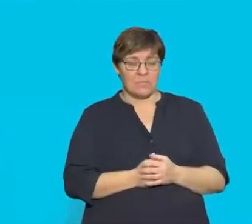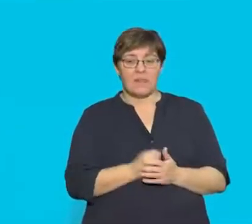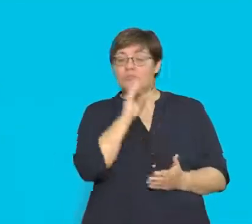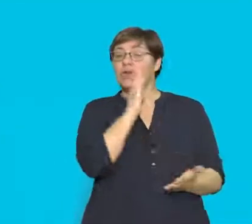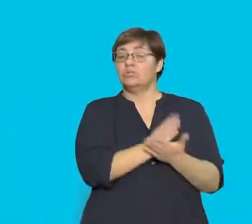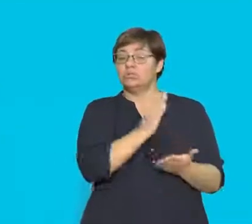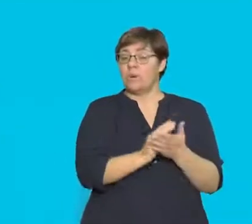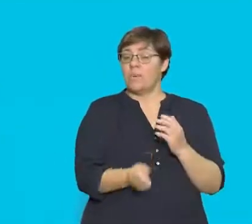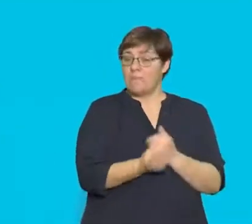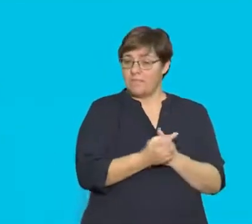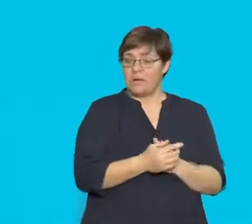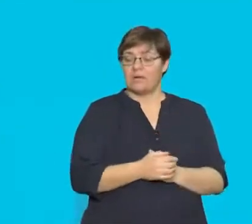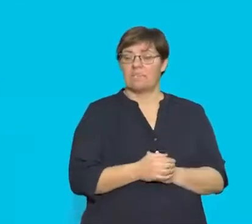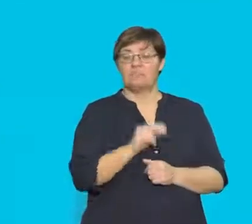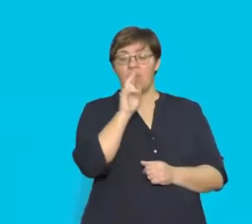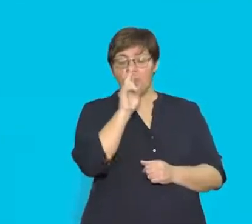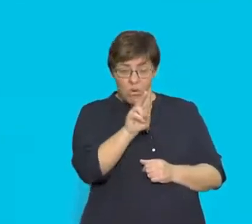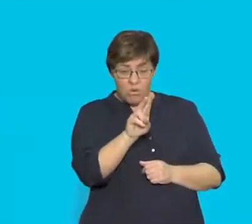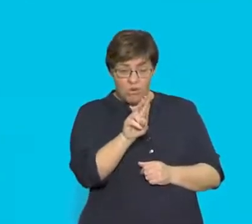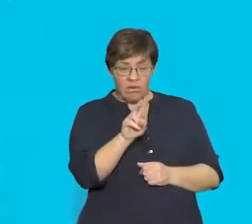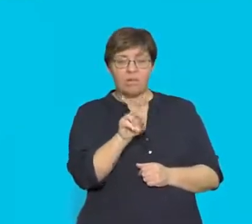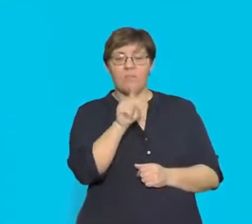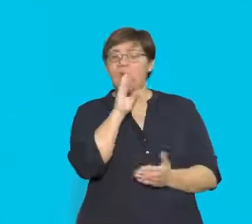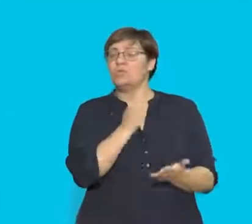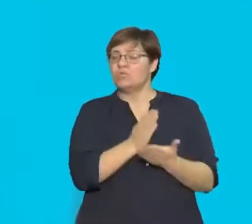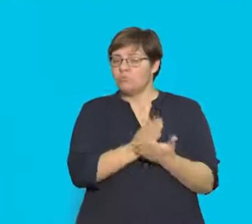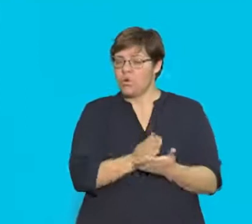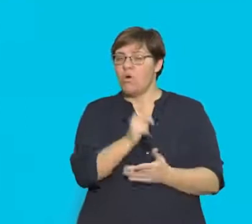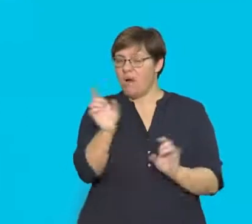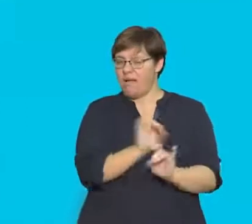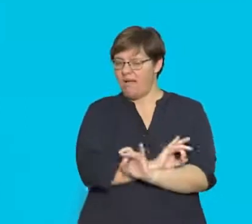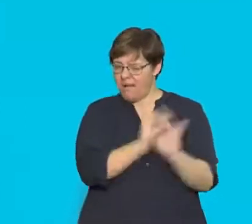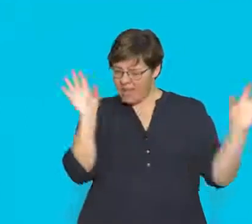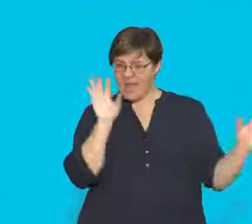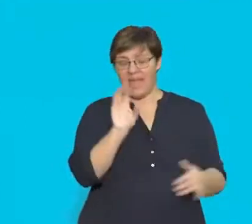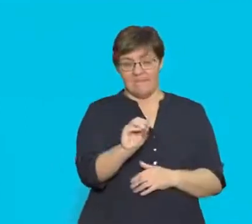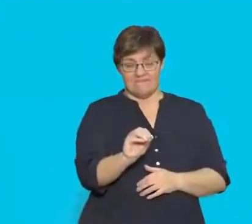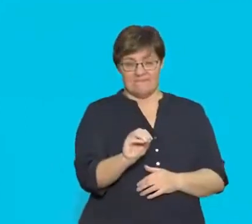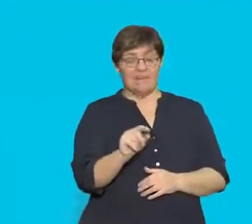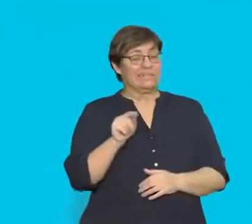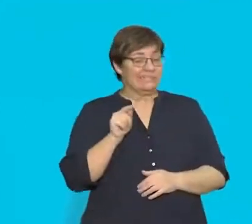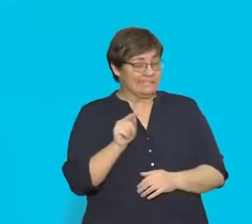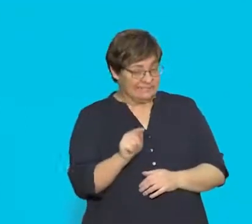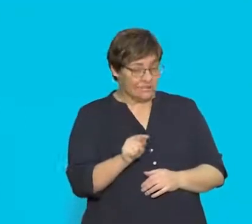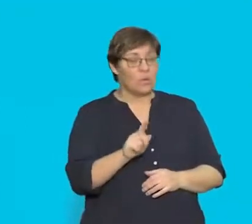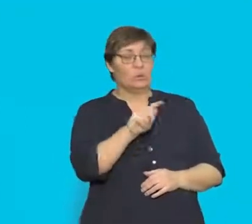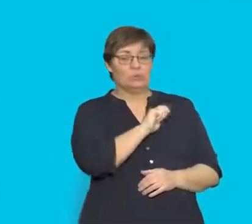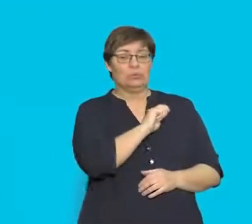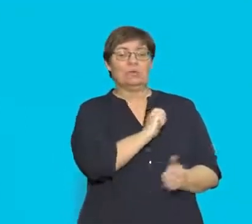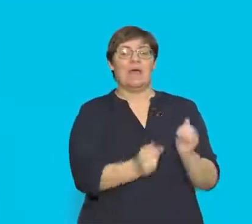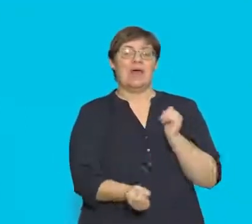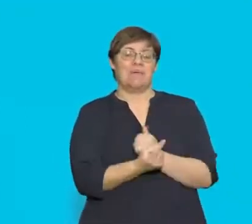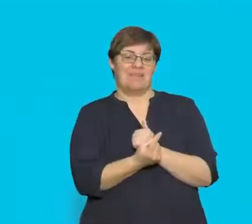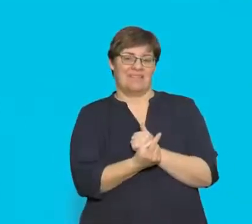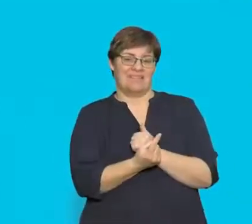sure that you've got it, let's have a look and make sure that you are very clear that this is exactly what's